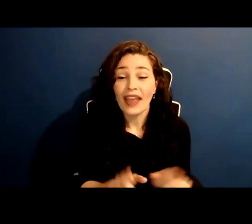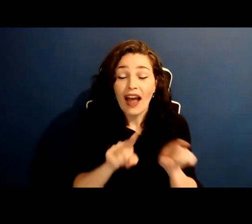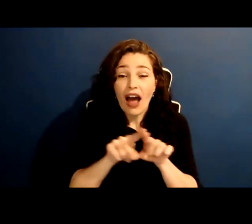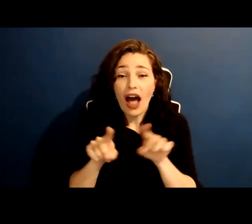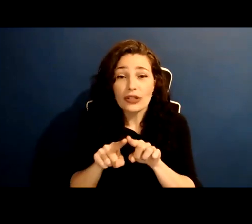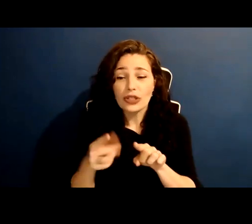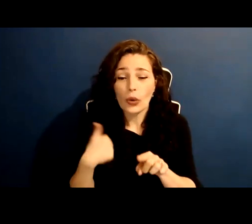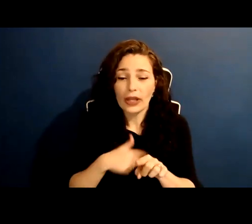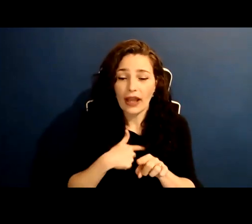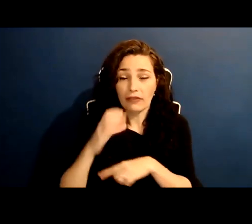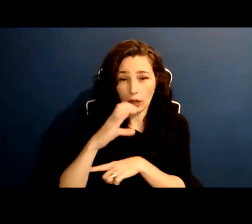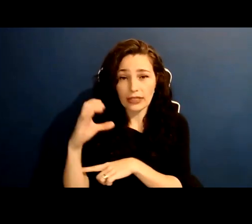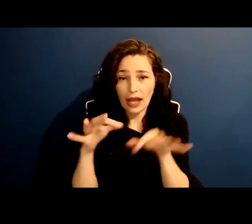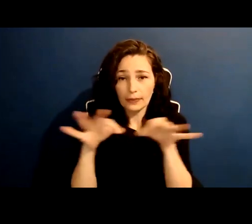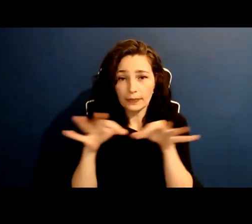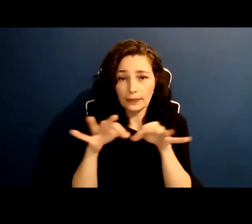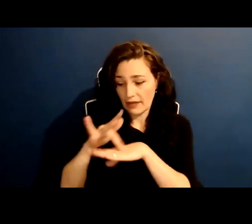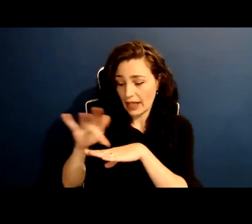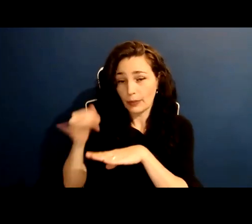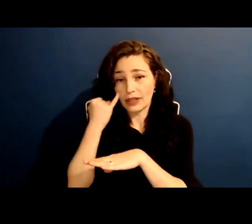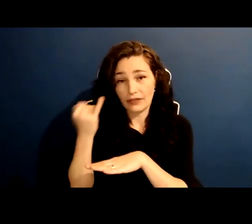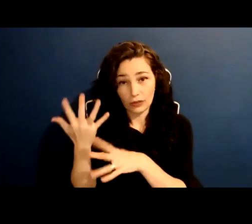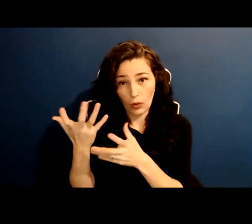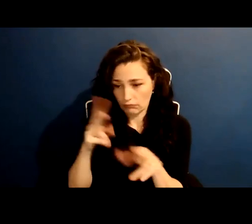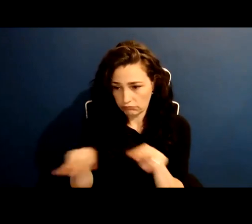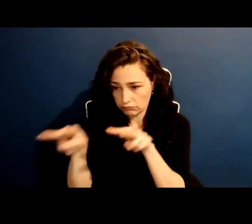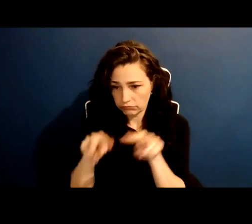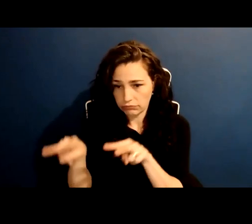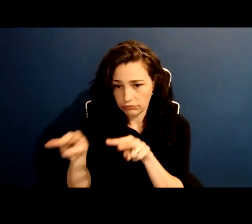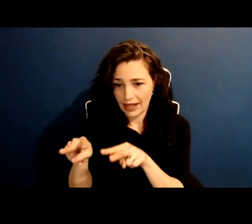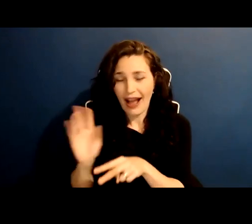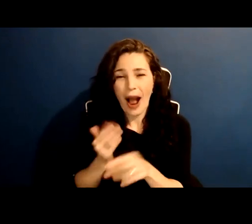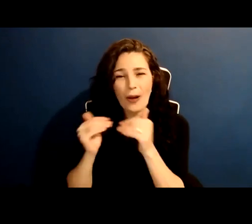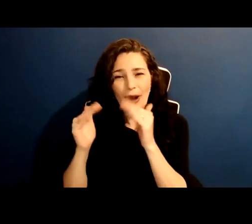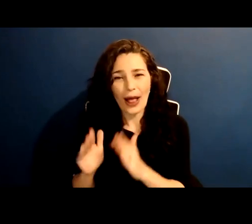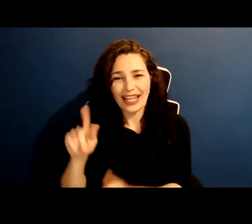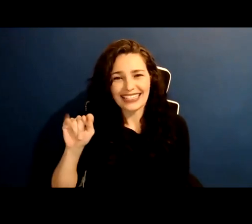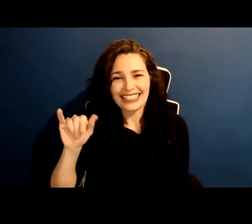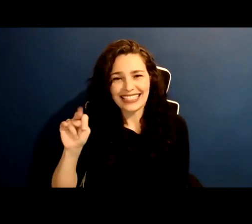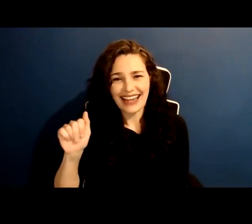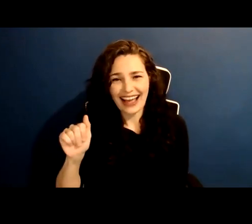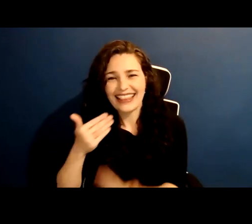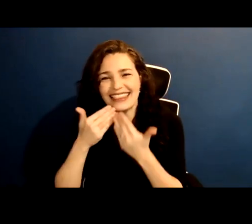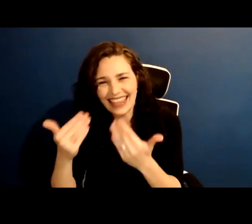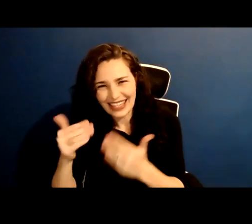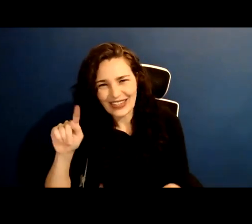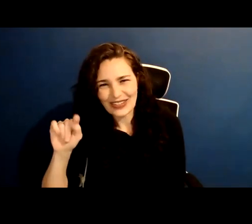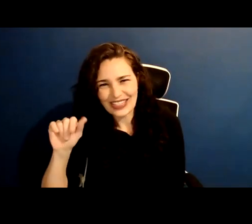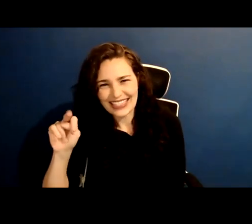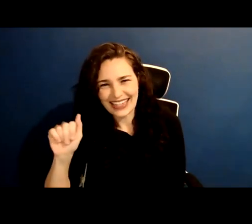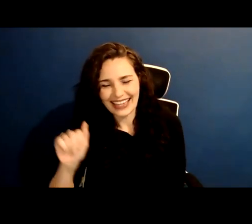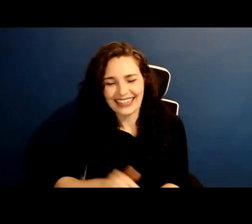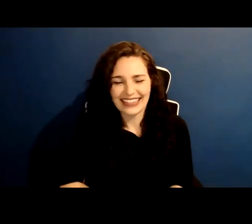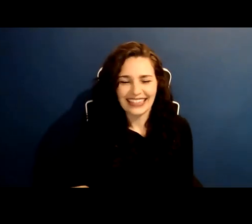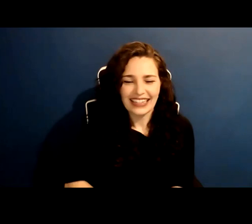have closed captioning available, and that is being done by our colleague Tina. So thank you, Tina. A word